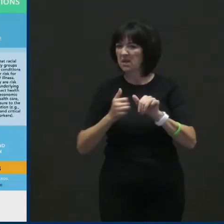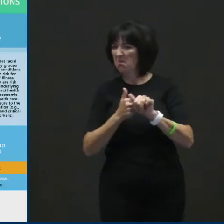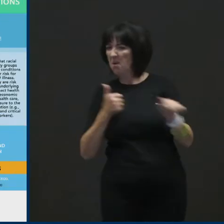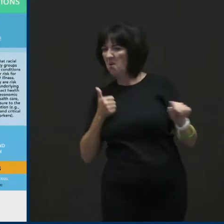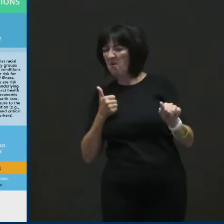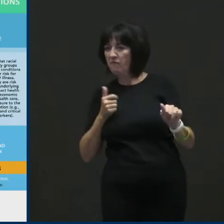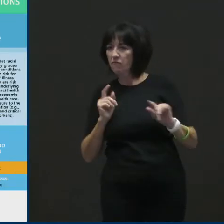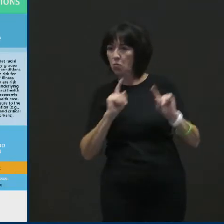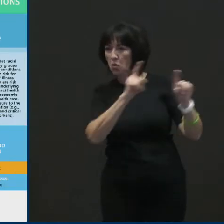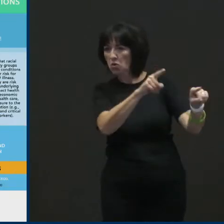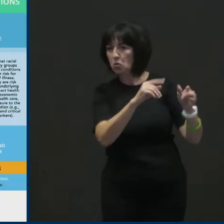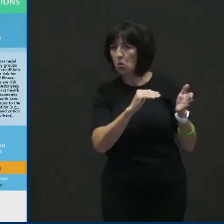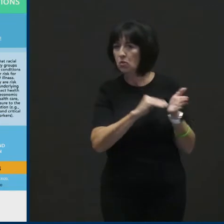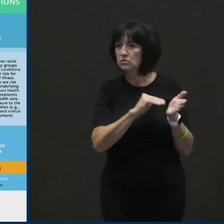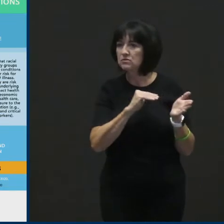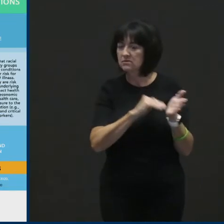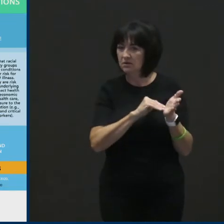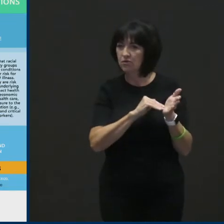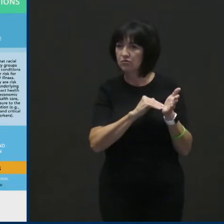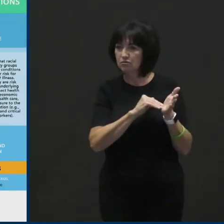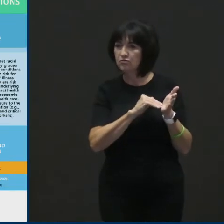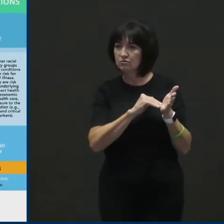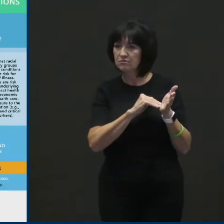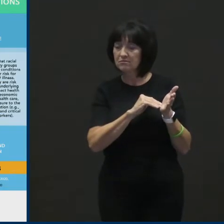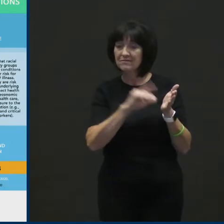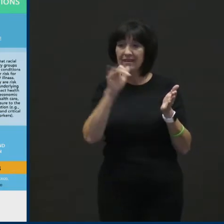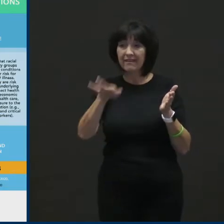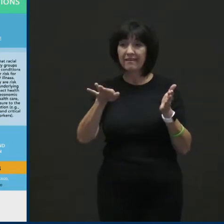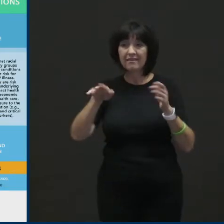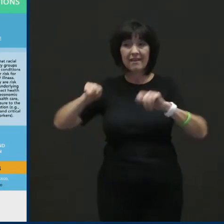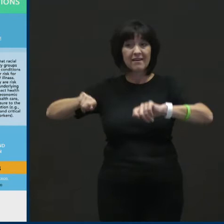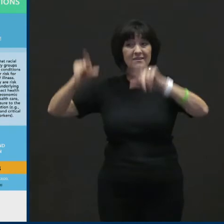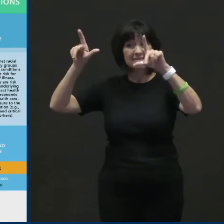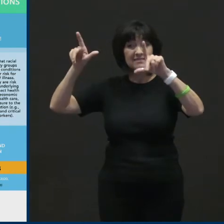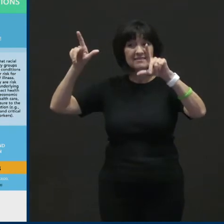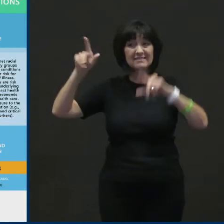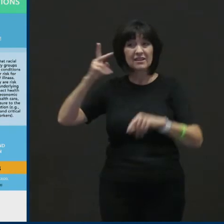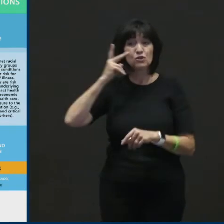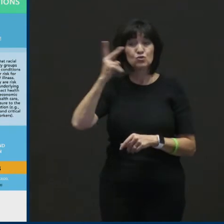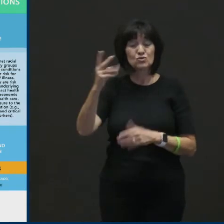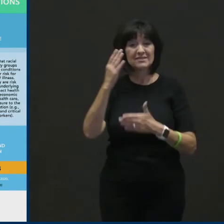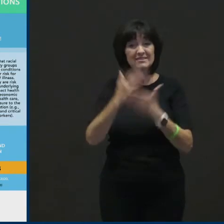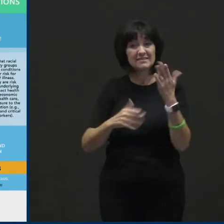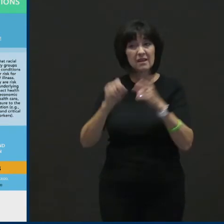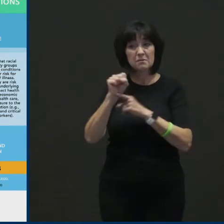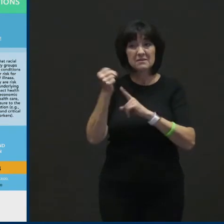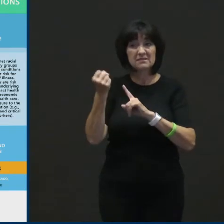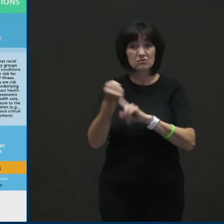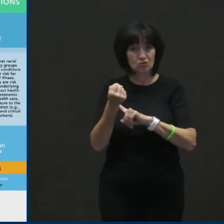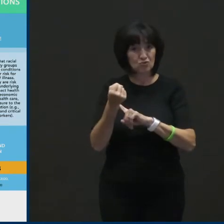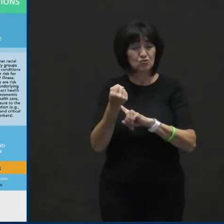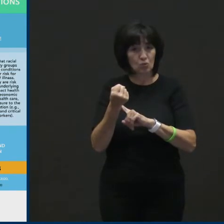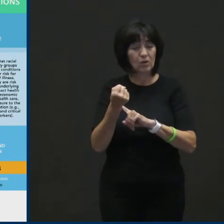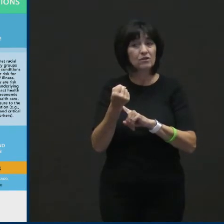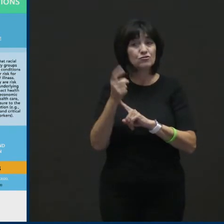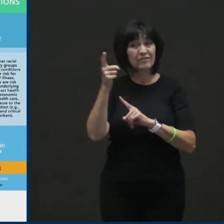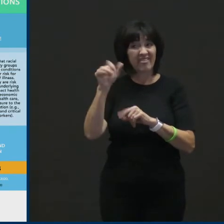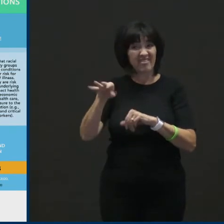the next slide, you can see that in certain chronic underlying conditions we know put people at higher risk